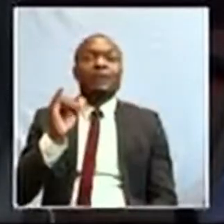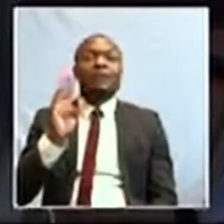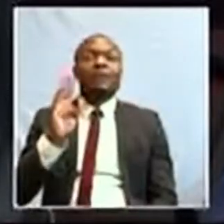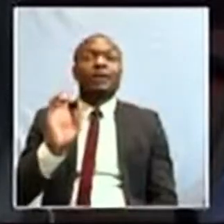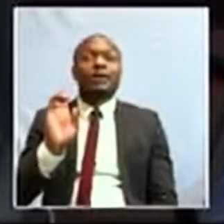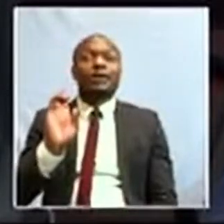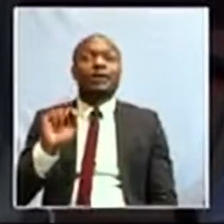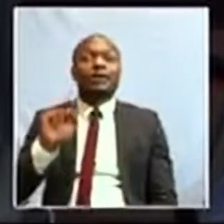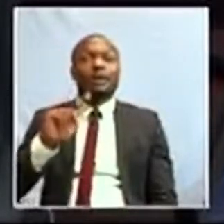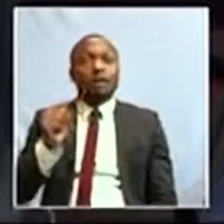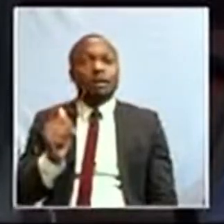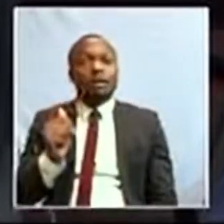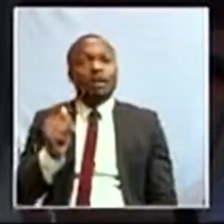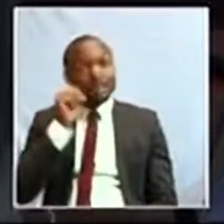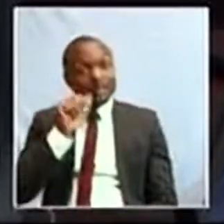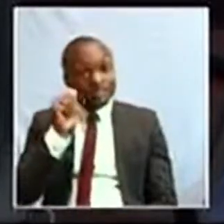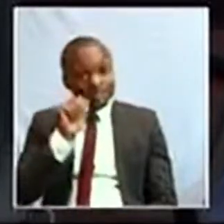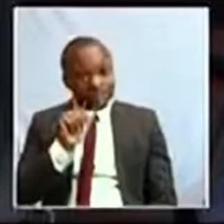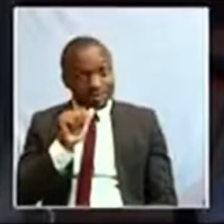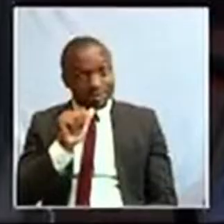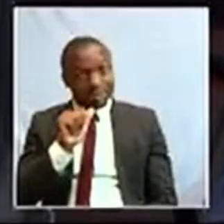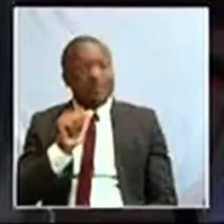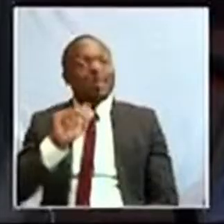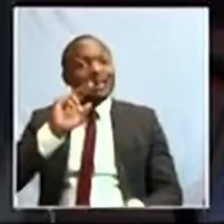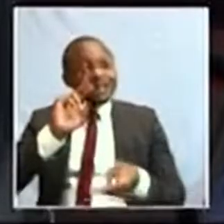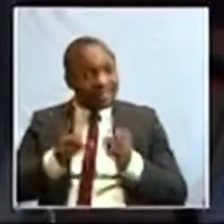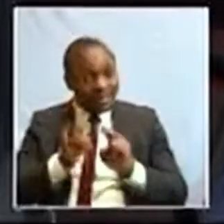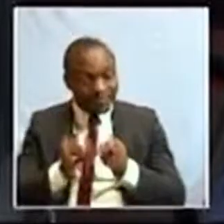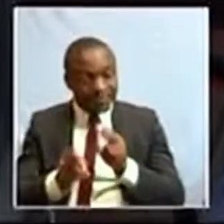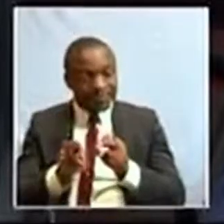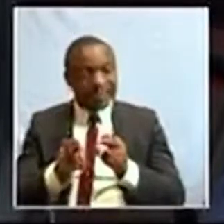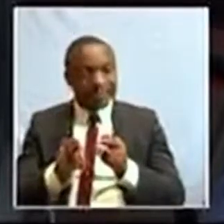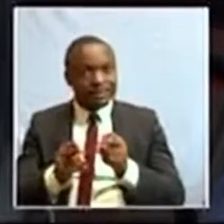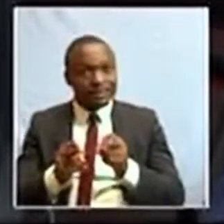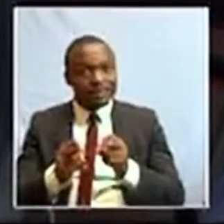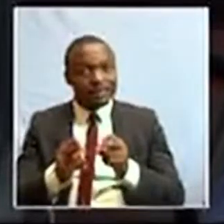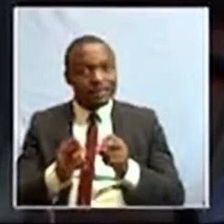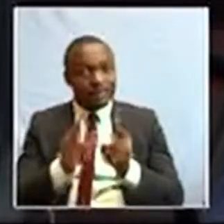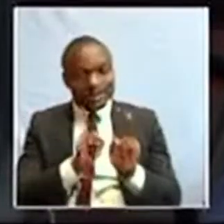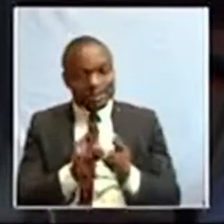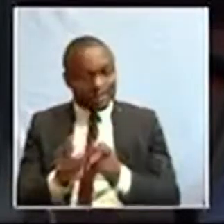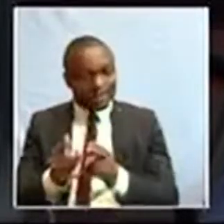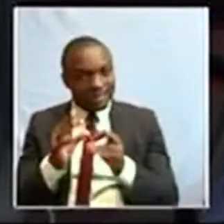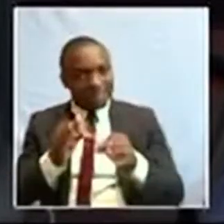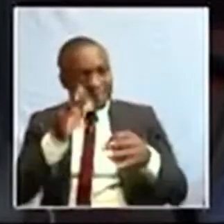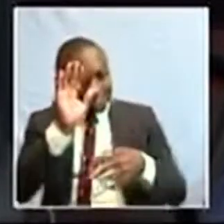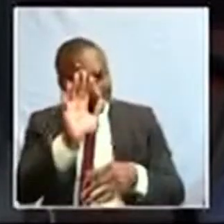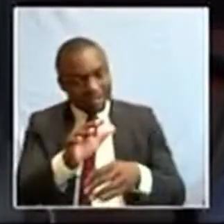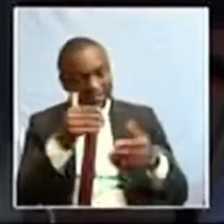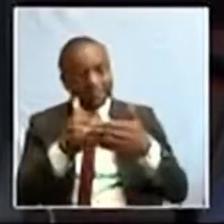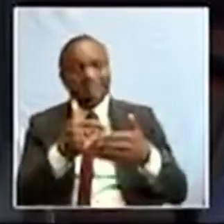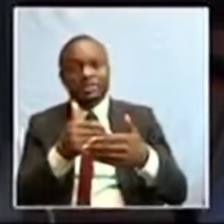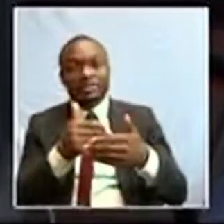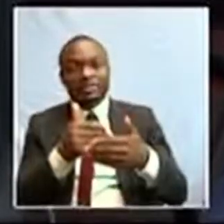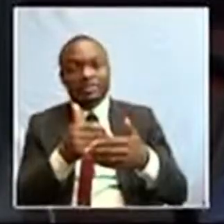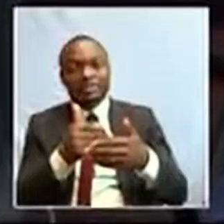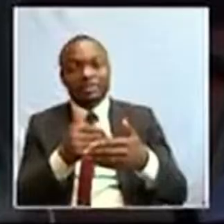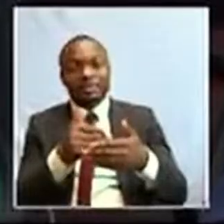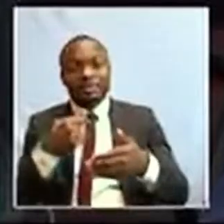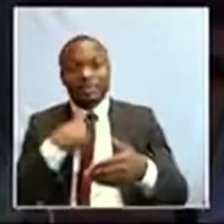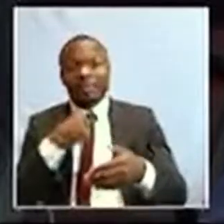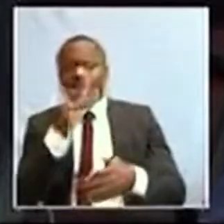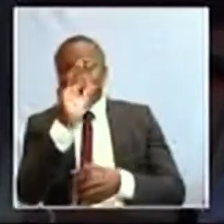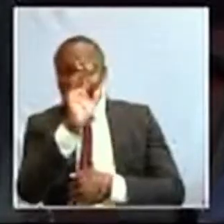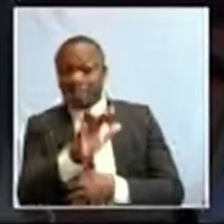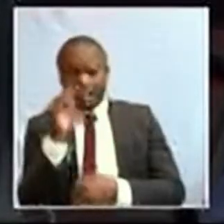is part of Masaiti, but rapid response, if there's a fire, obviously the nearest station is Masaiti, isn't it? I was at Ibenga and I